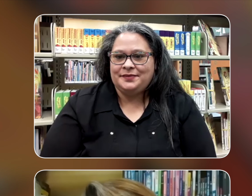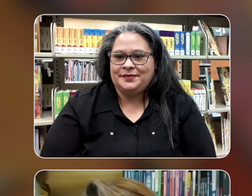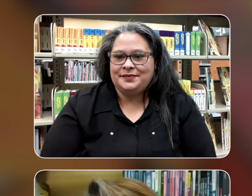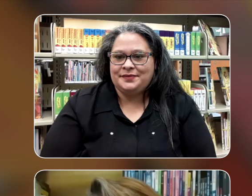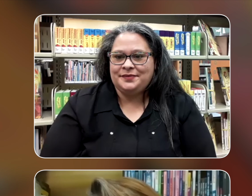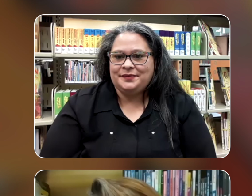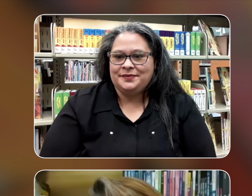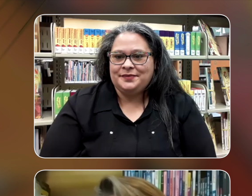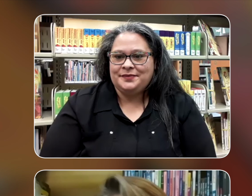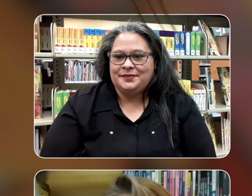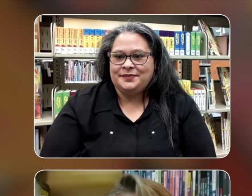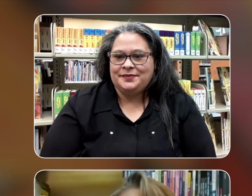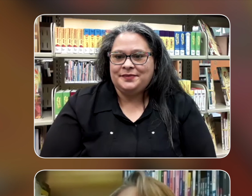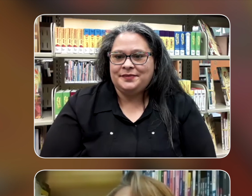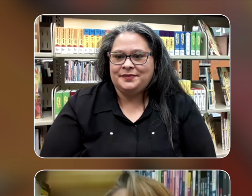amigos.